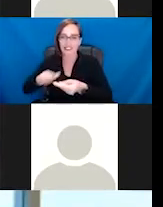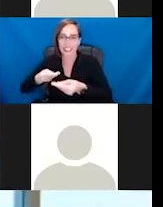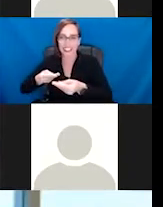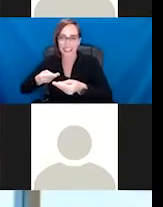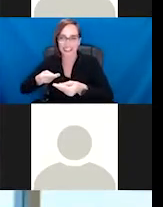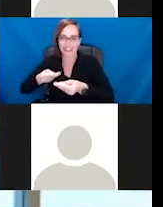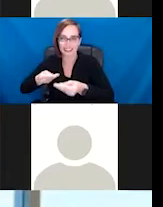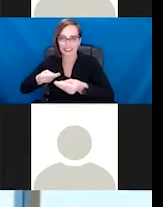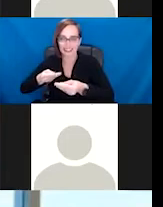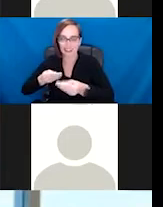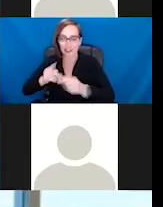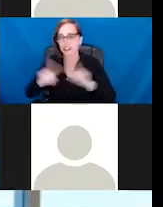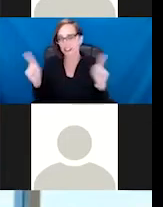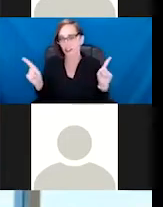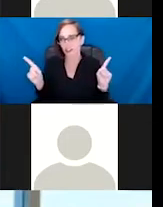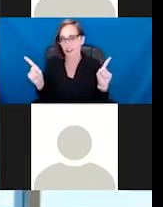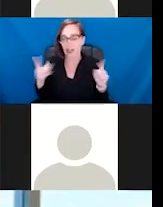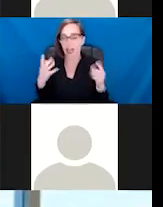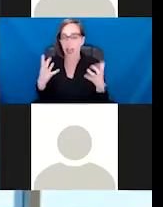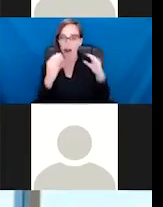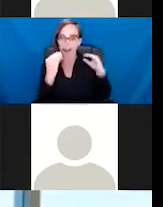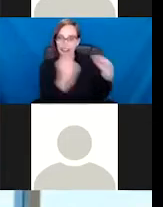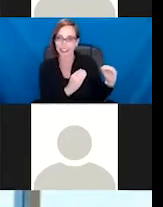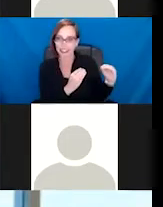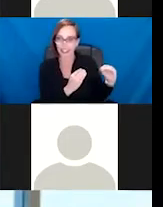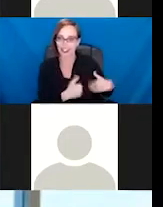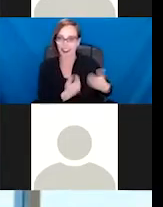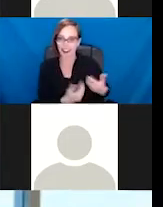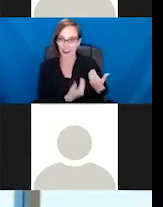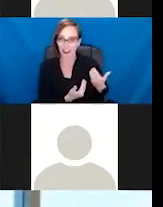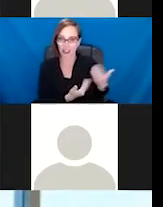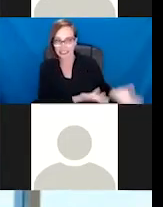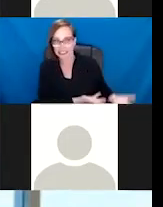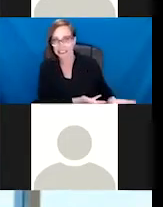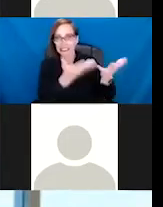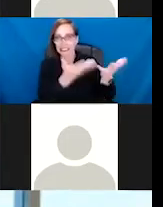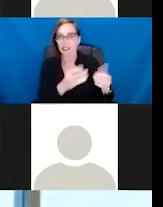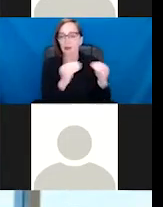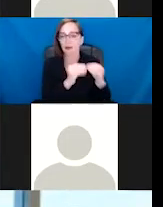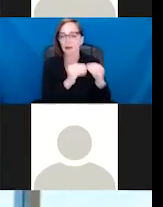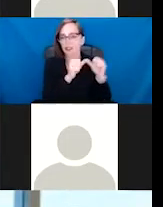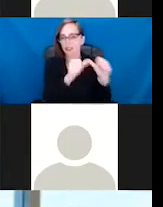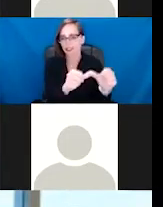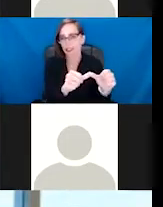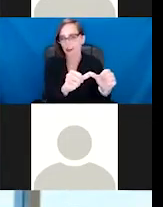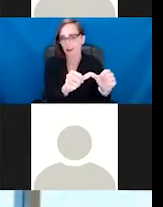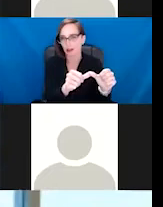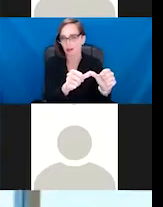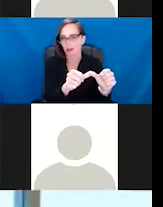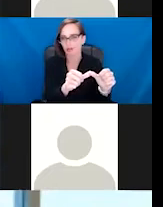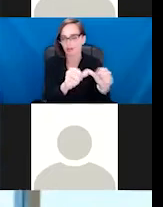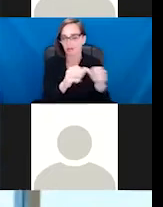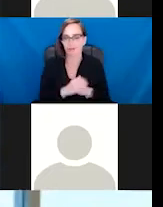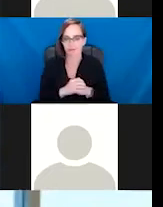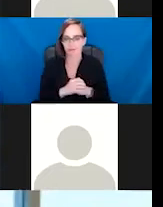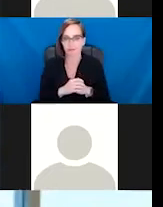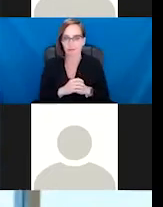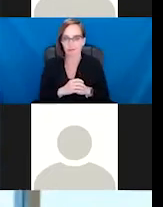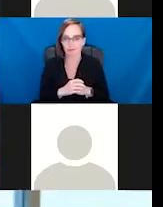got to figure out how to teach so that it's a much more sustainable effort. And we all know how the